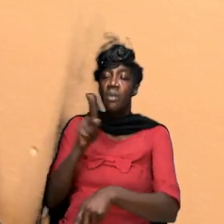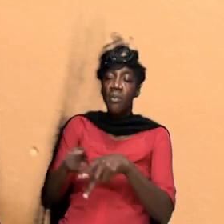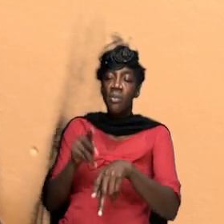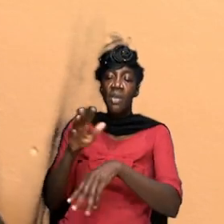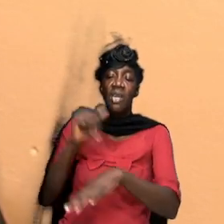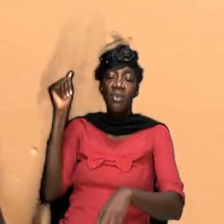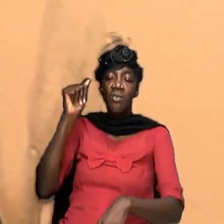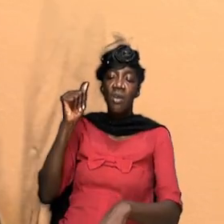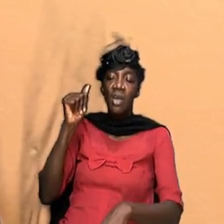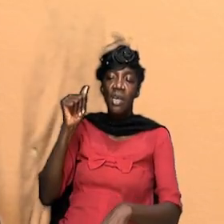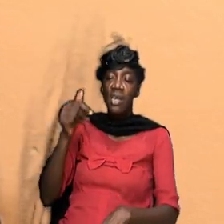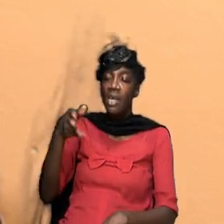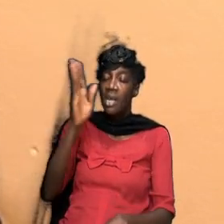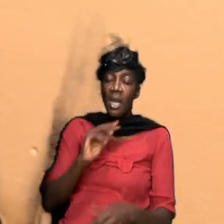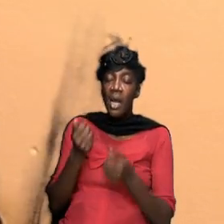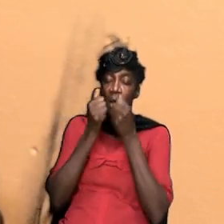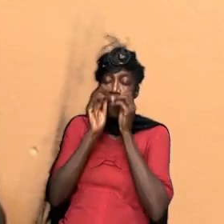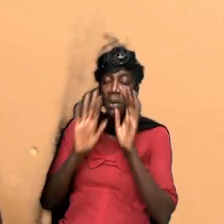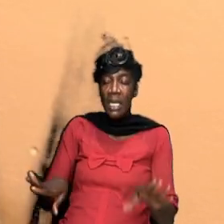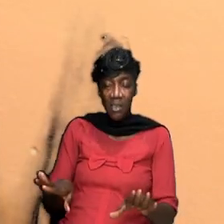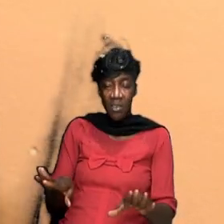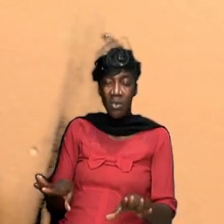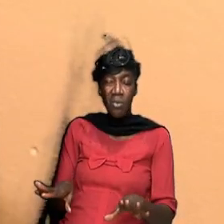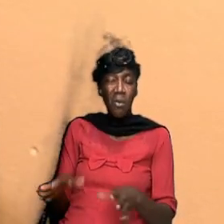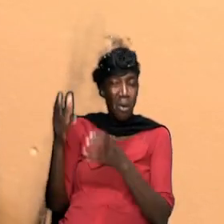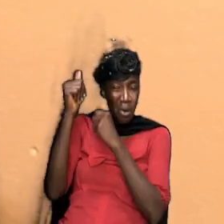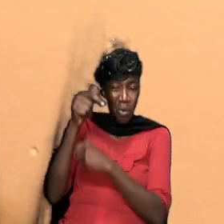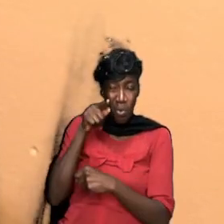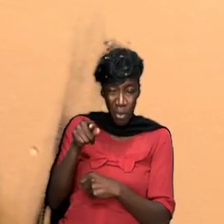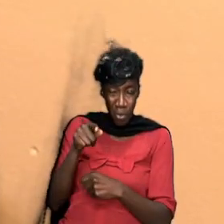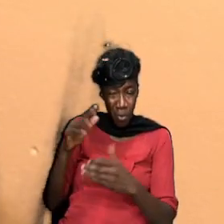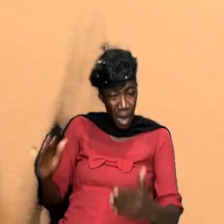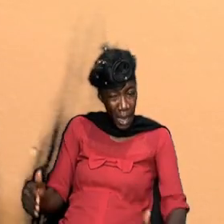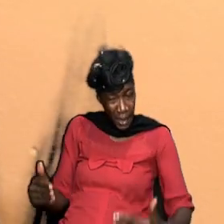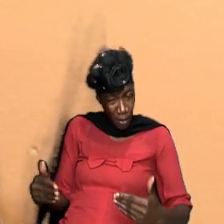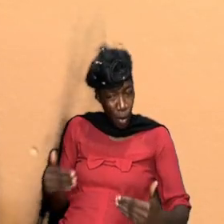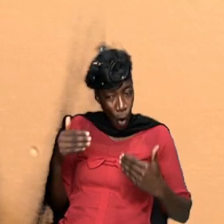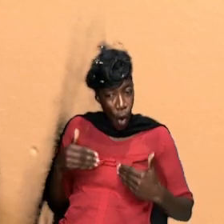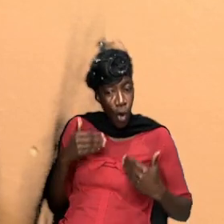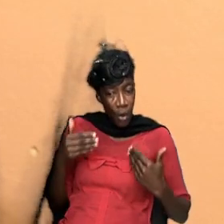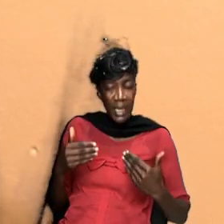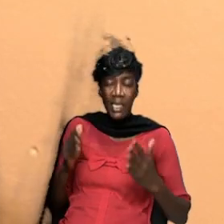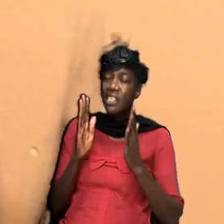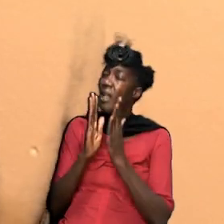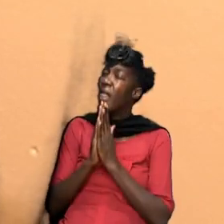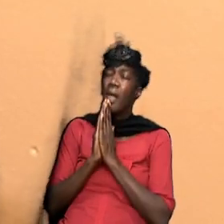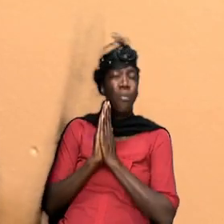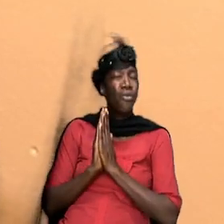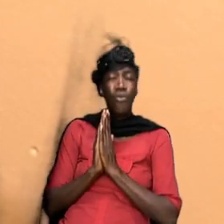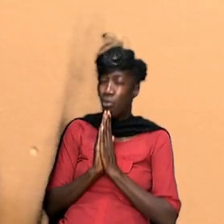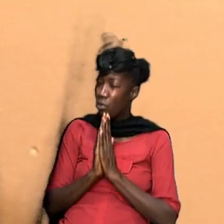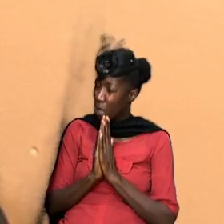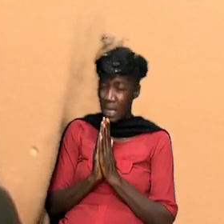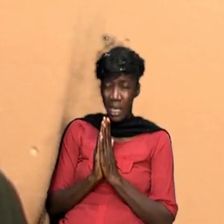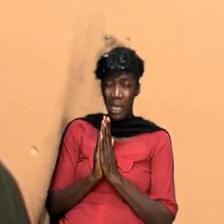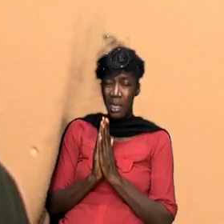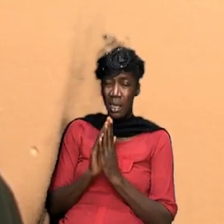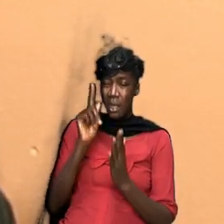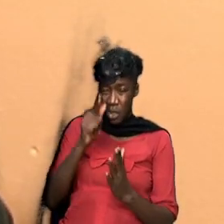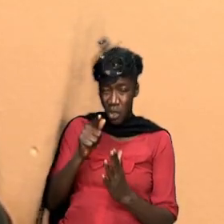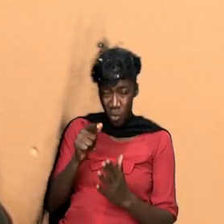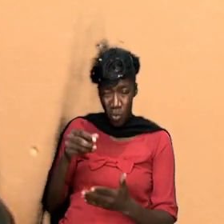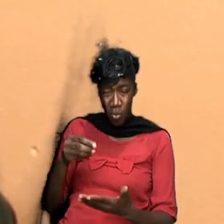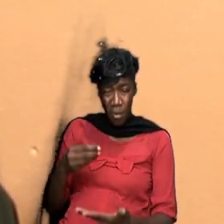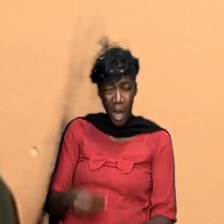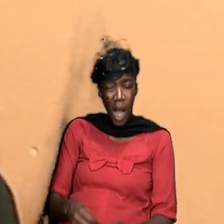him. God bless you today. I hope you were encouraged. I pray that you would have